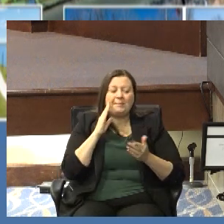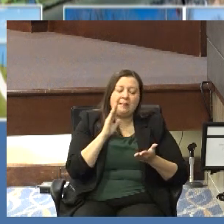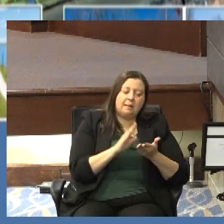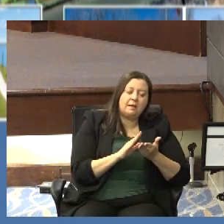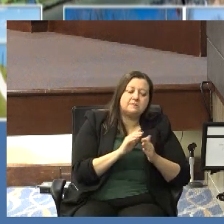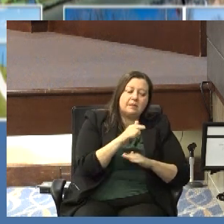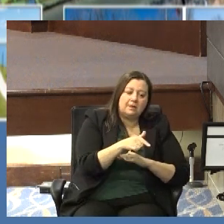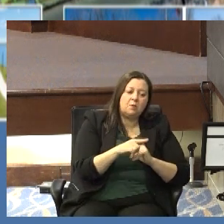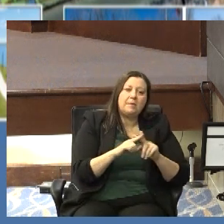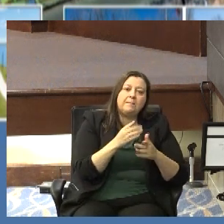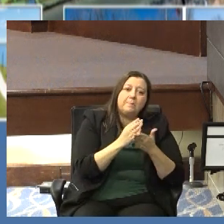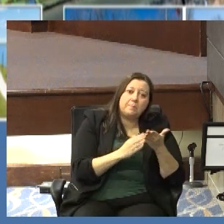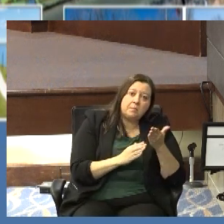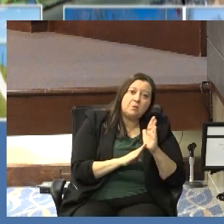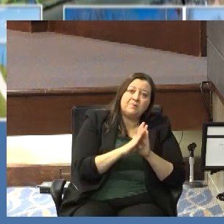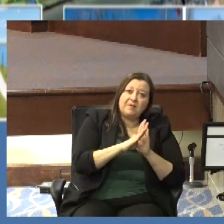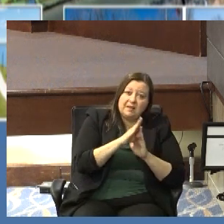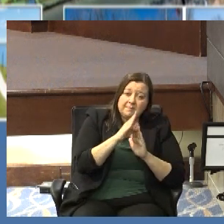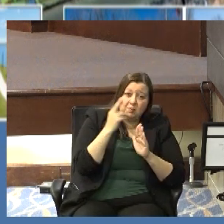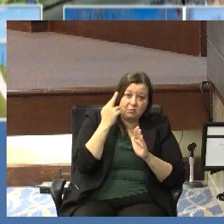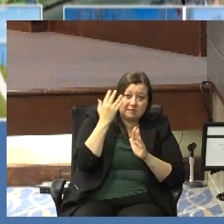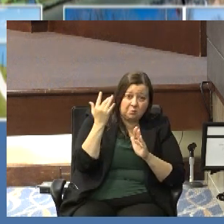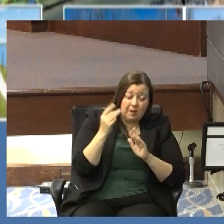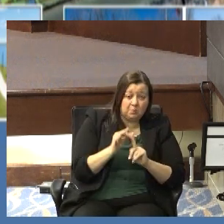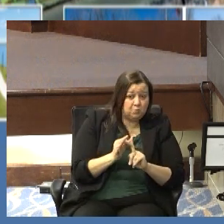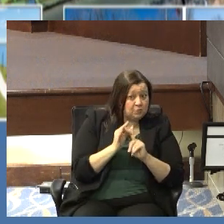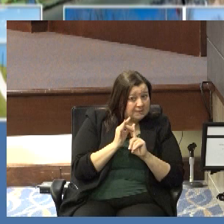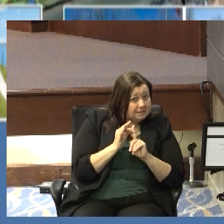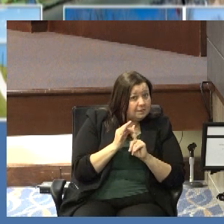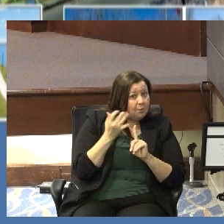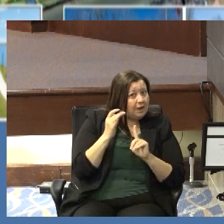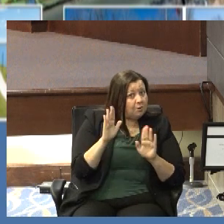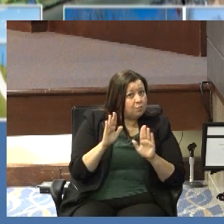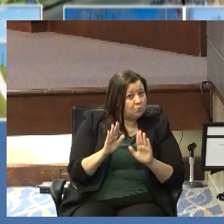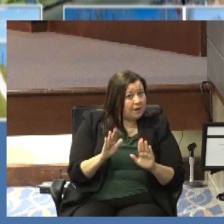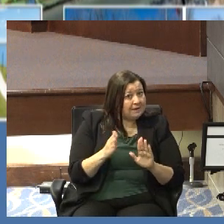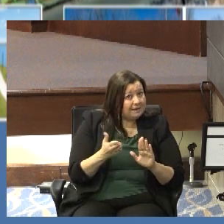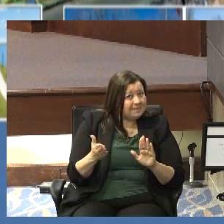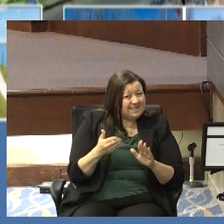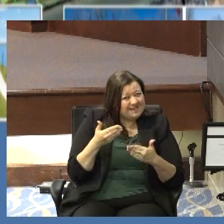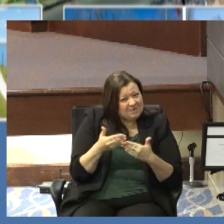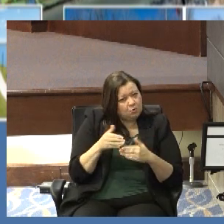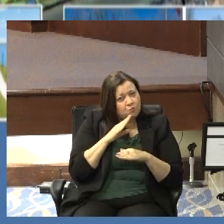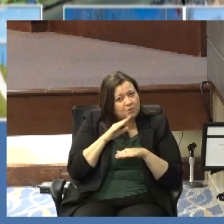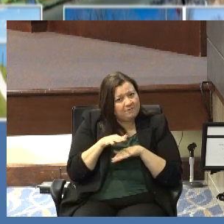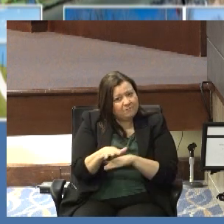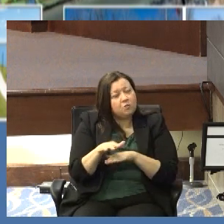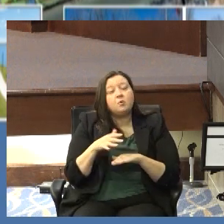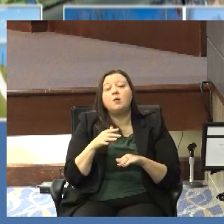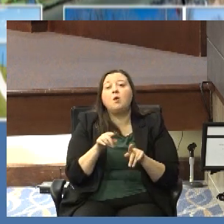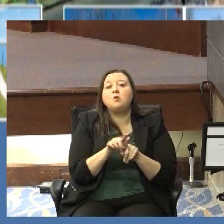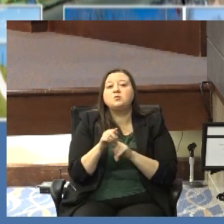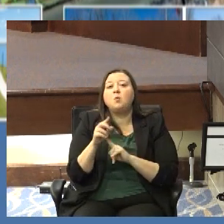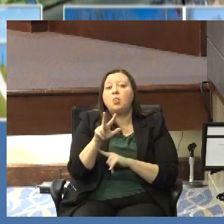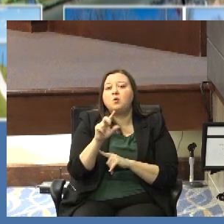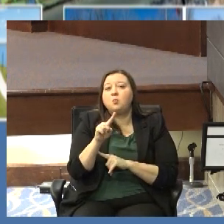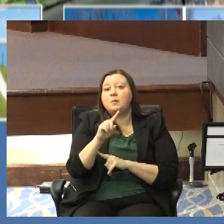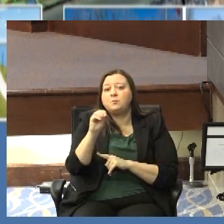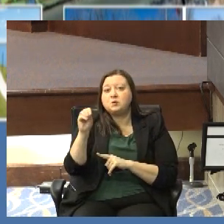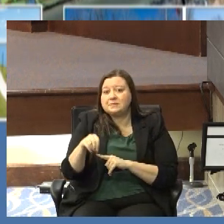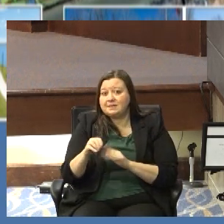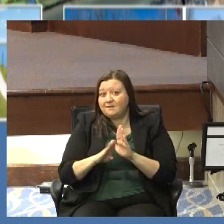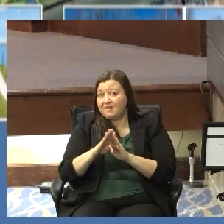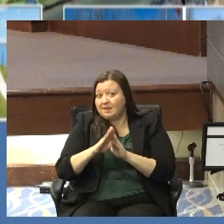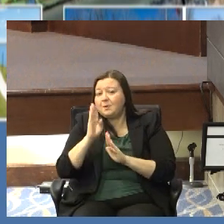big part of this development, what makes it unique and such a great thing along the river, is that it has 31% of the development